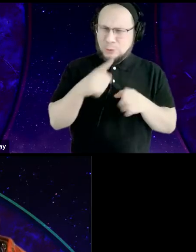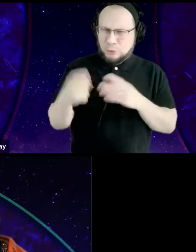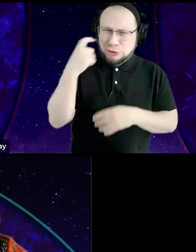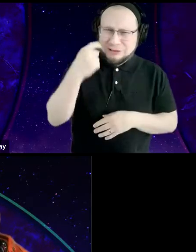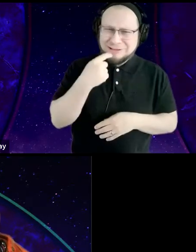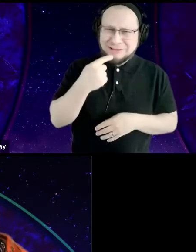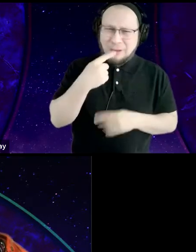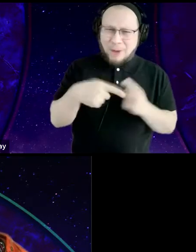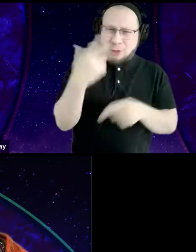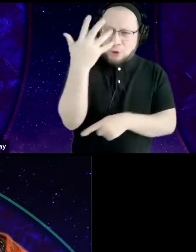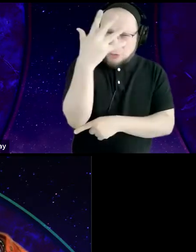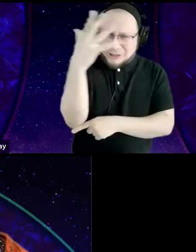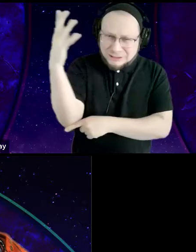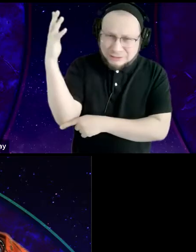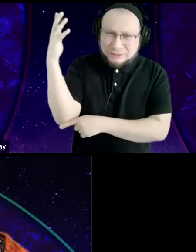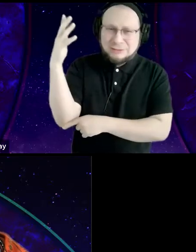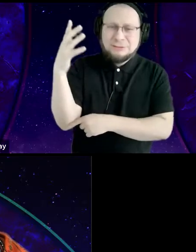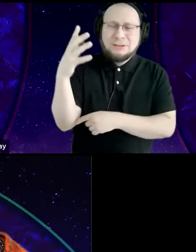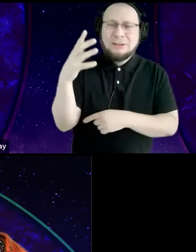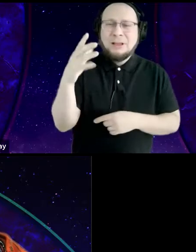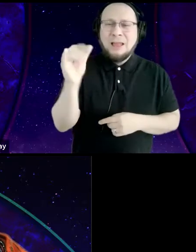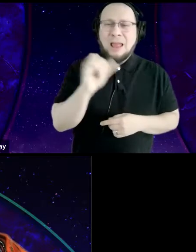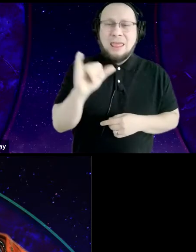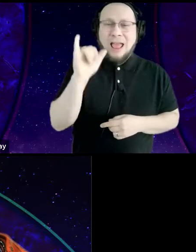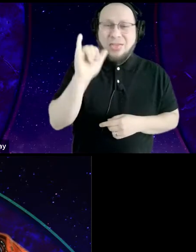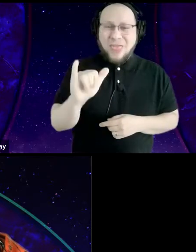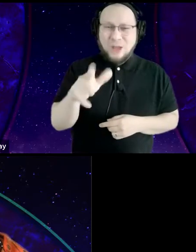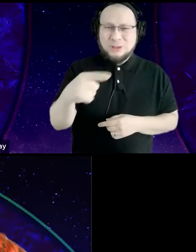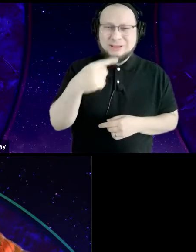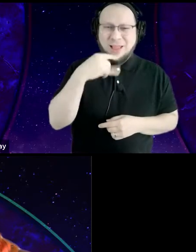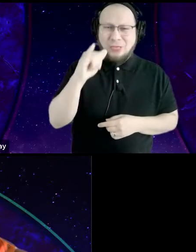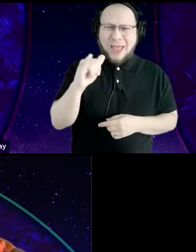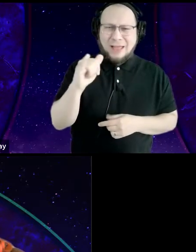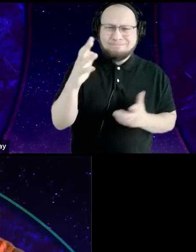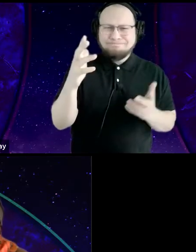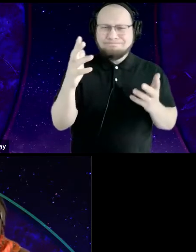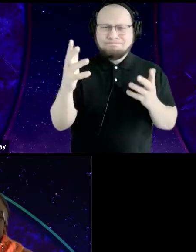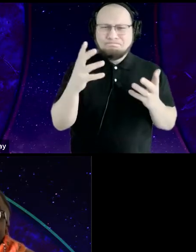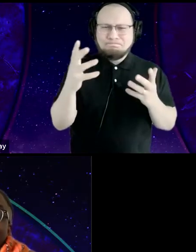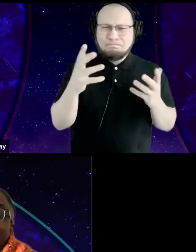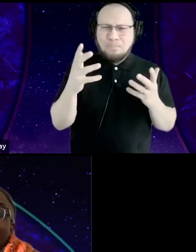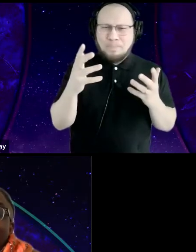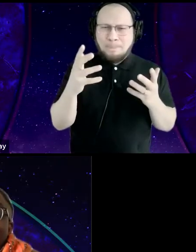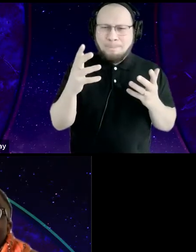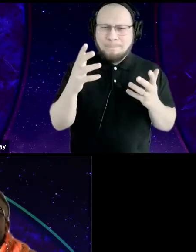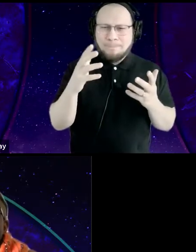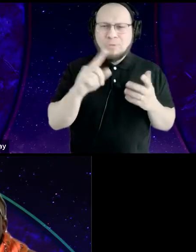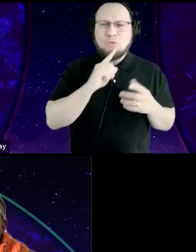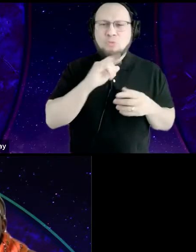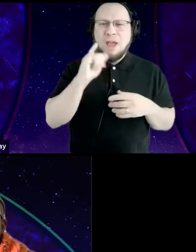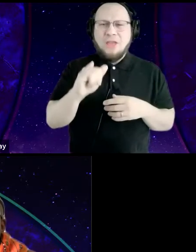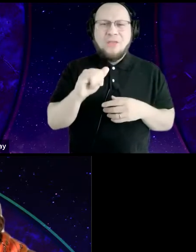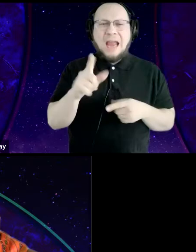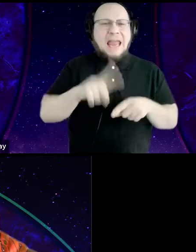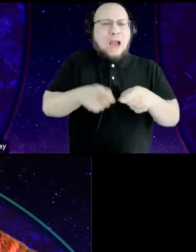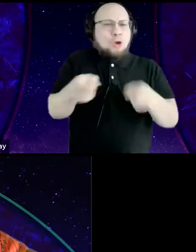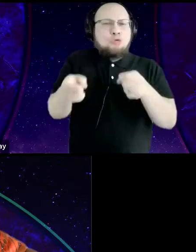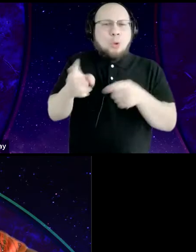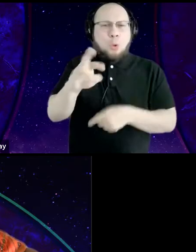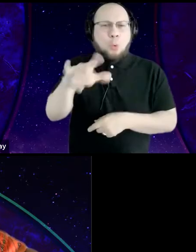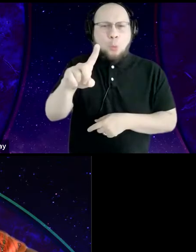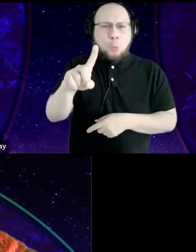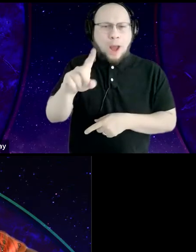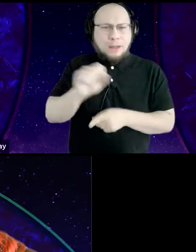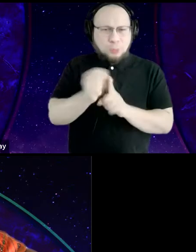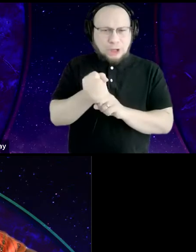the wilderness as like the biggest provider of given circumstances, uncontrollable provider. And